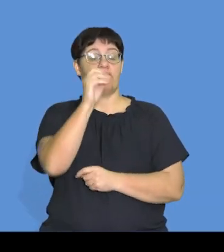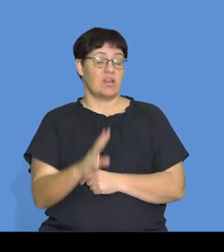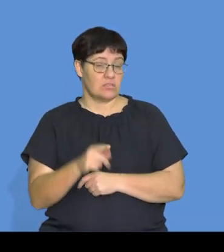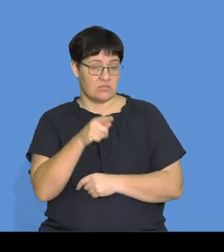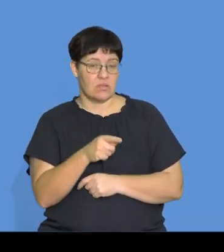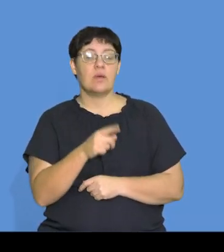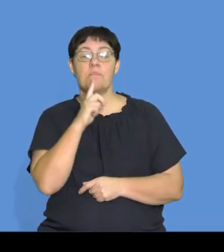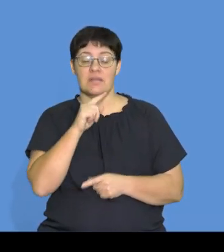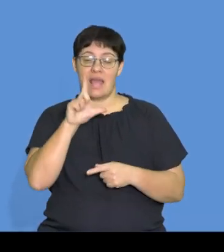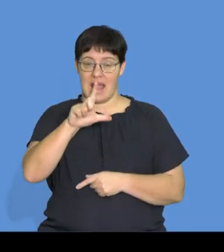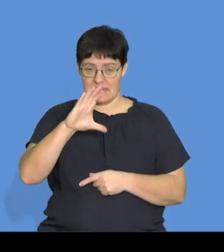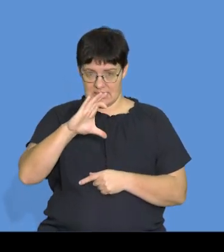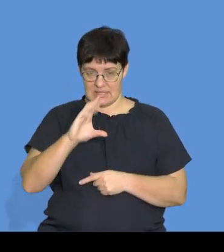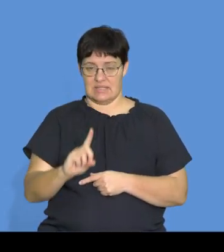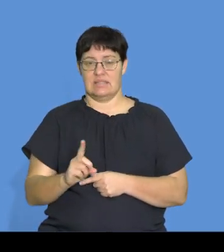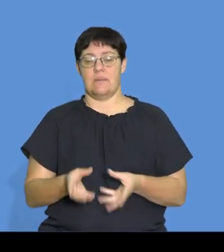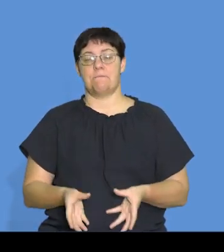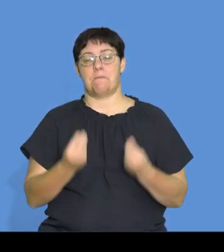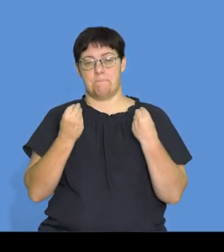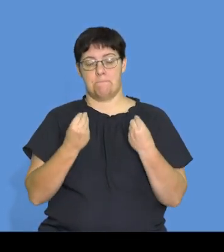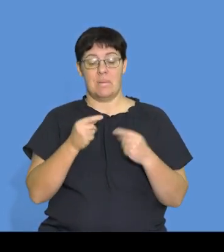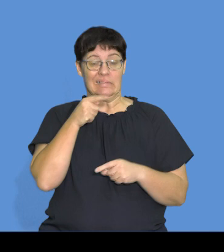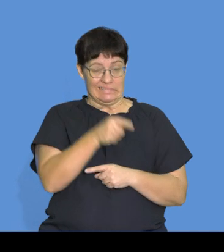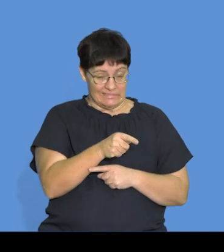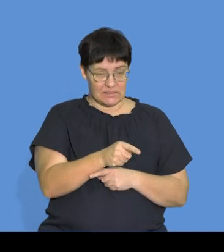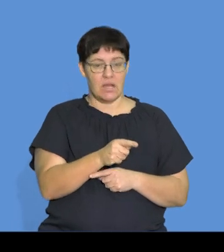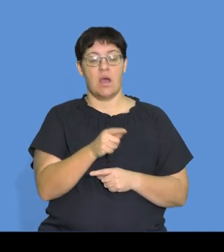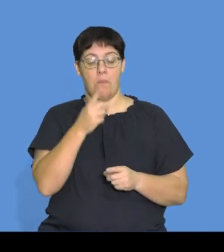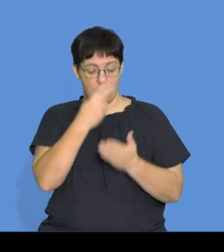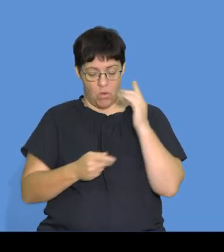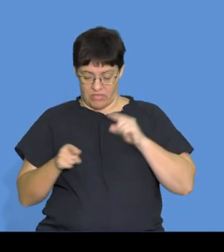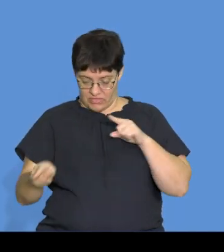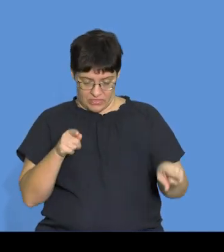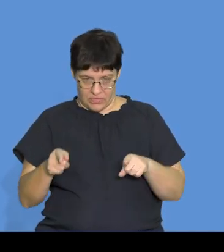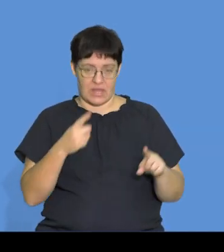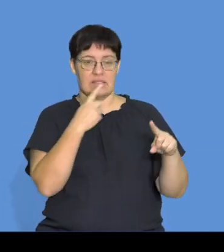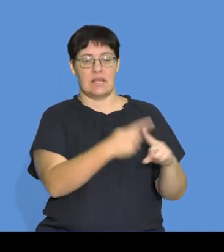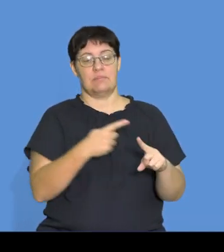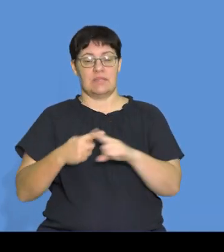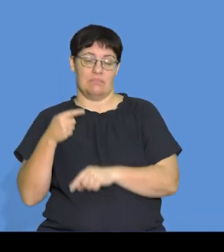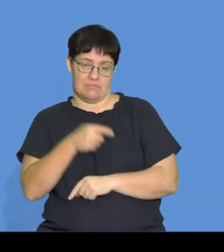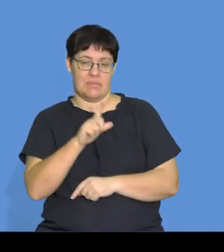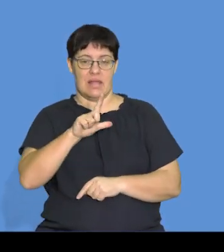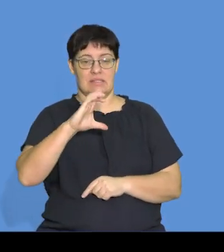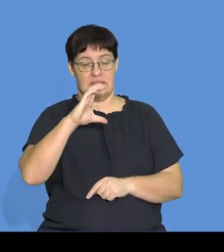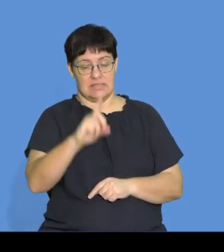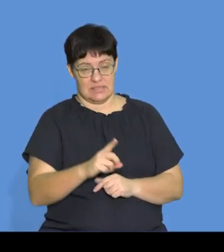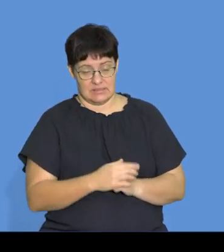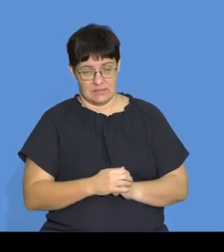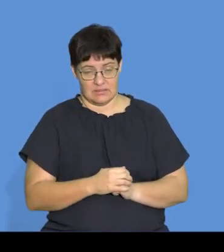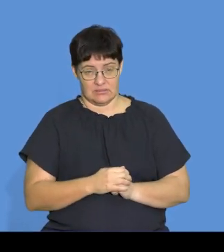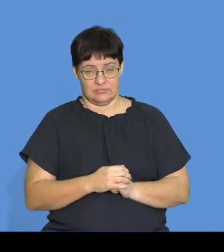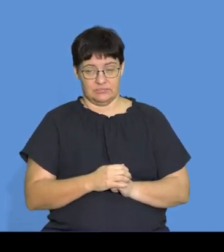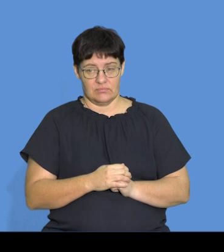find the LCD and then multiply both sides of the equation by the LCD, meaning